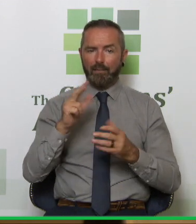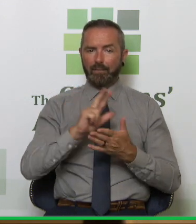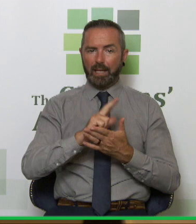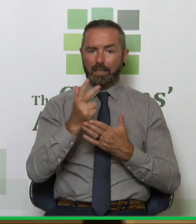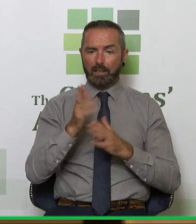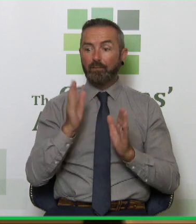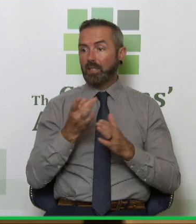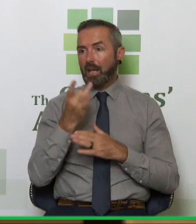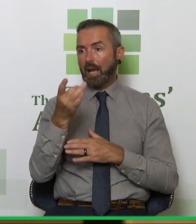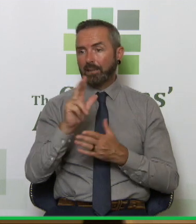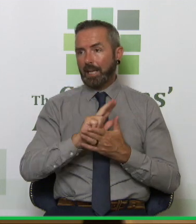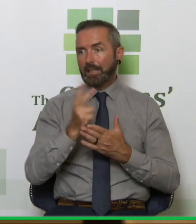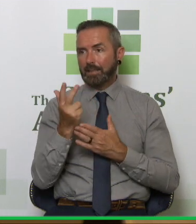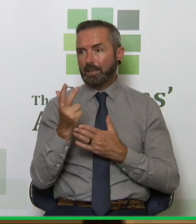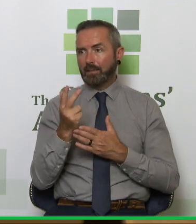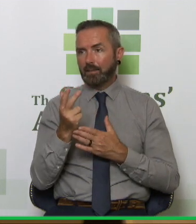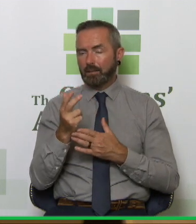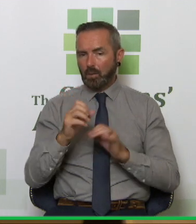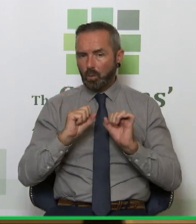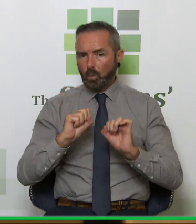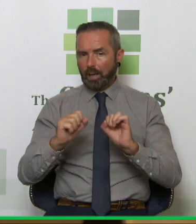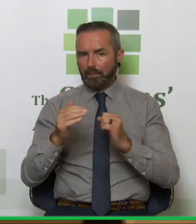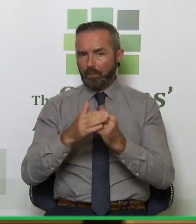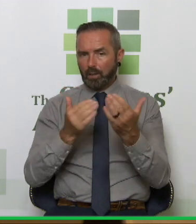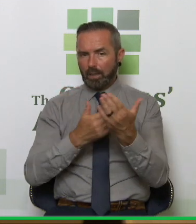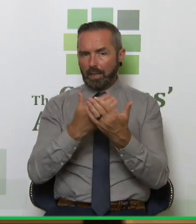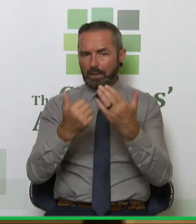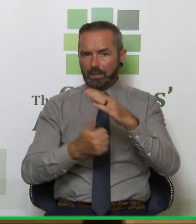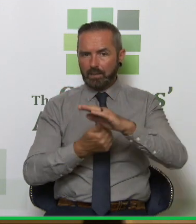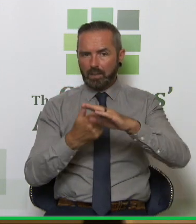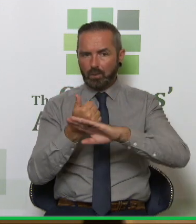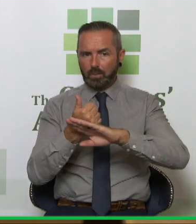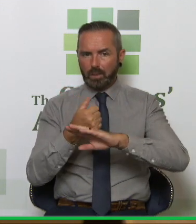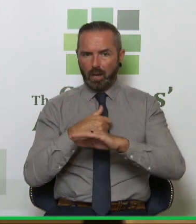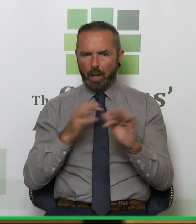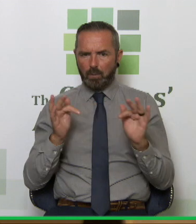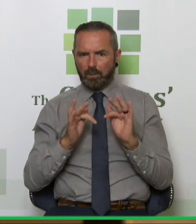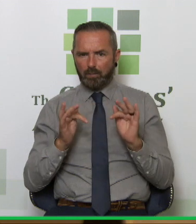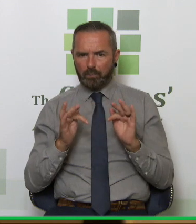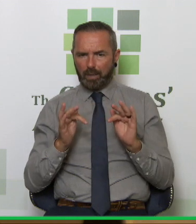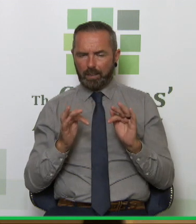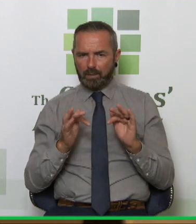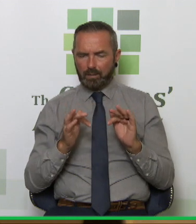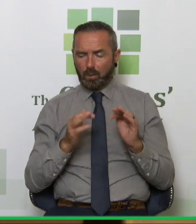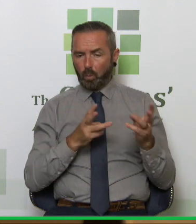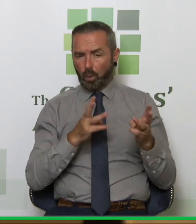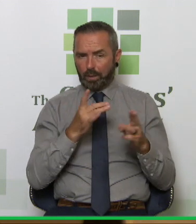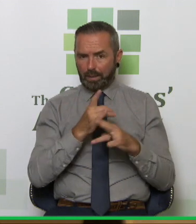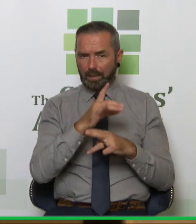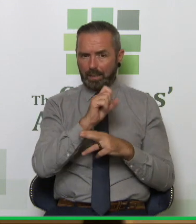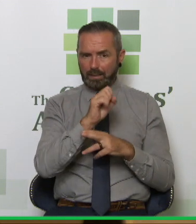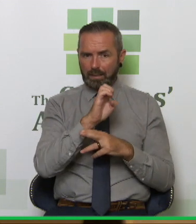asked for, and they're sitting there waiting for the legislation to be in place, my fear would be, and having worked in the HSE for many